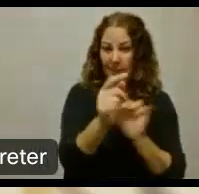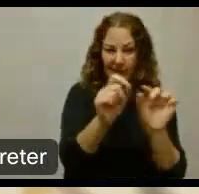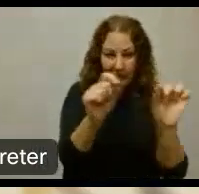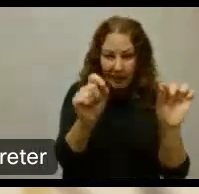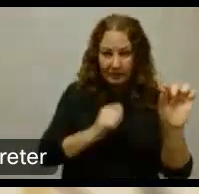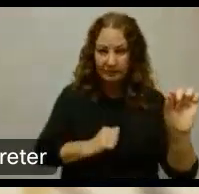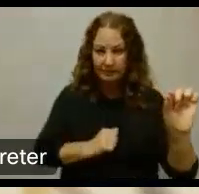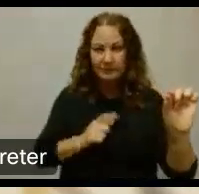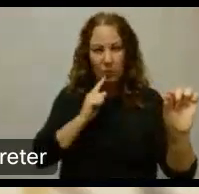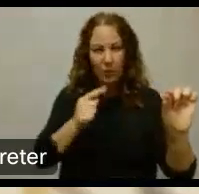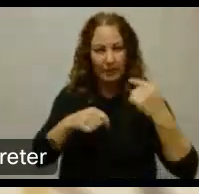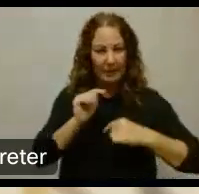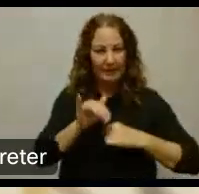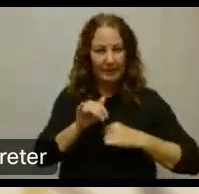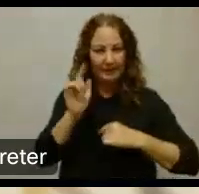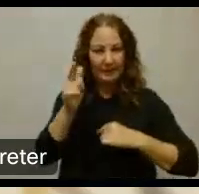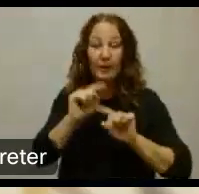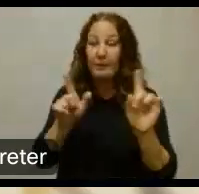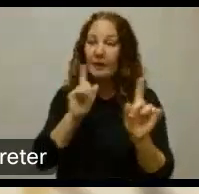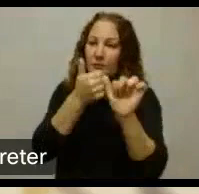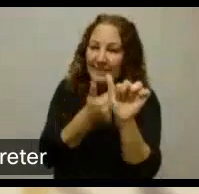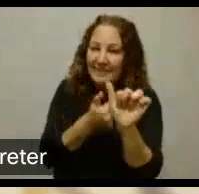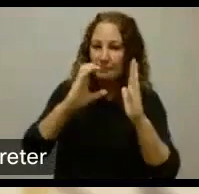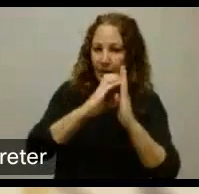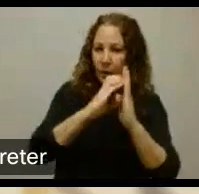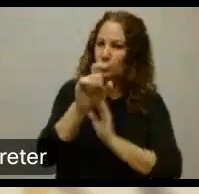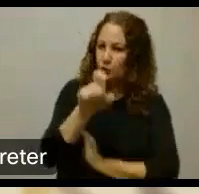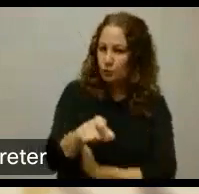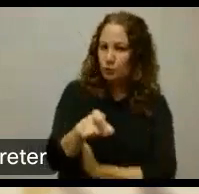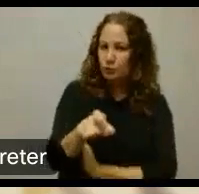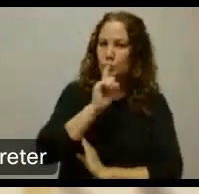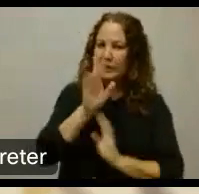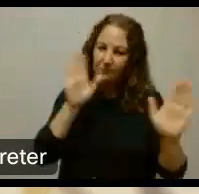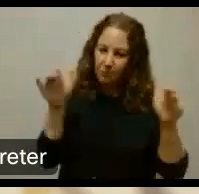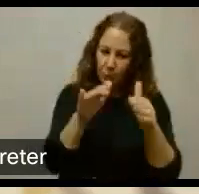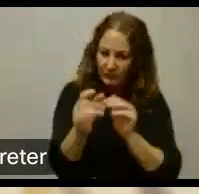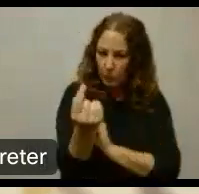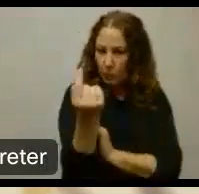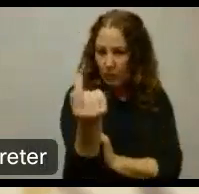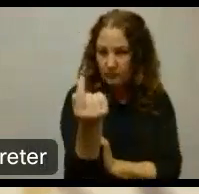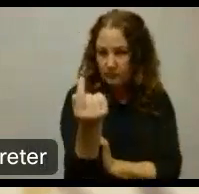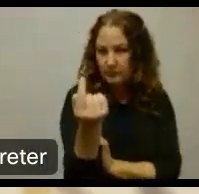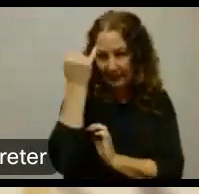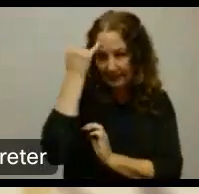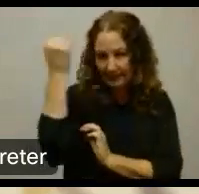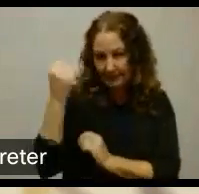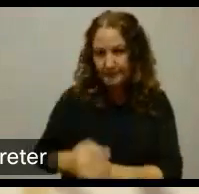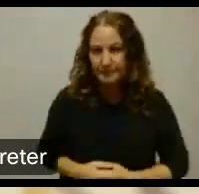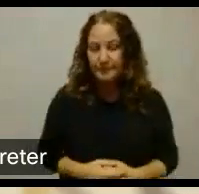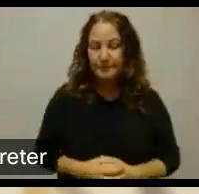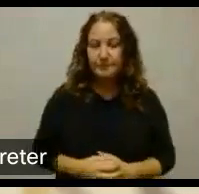that. But every paragraph should really focus on just one idea.